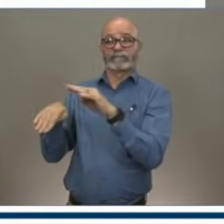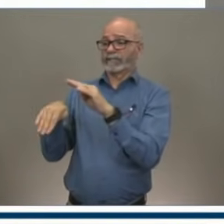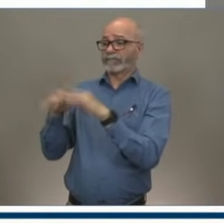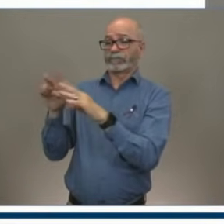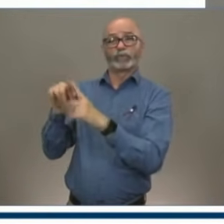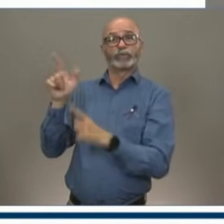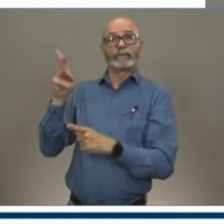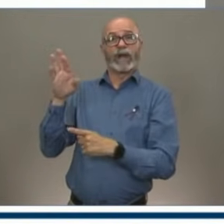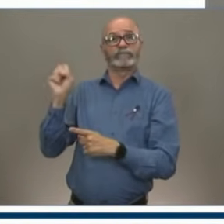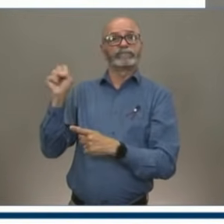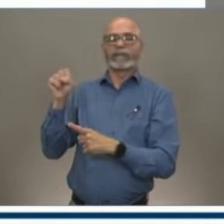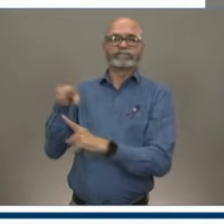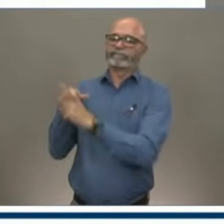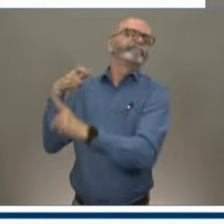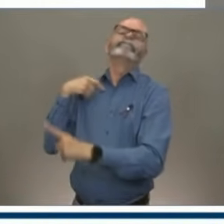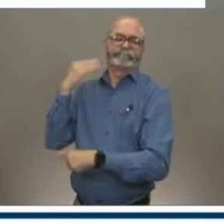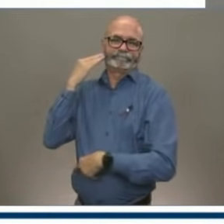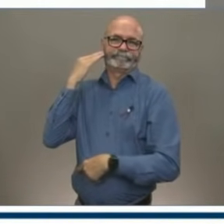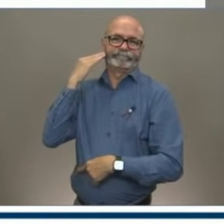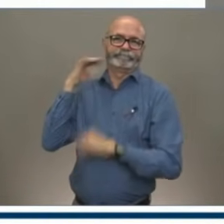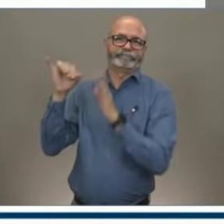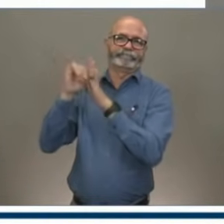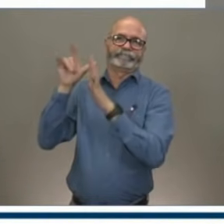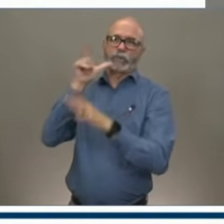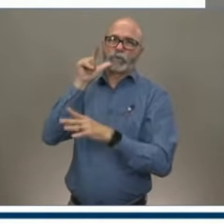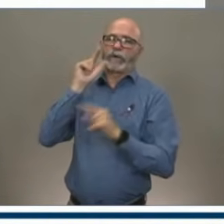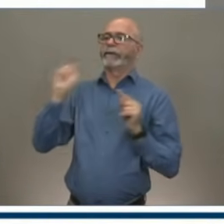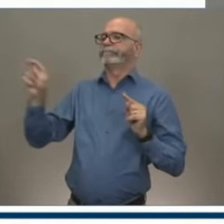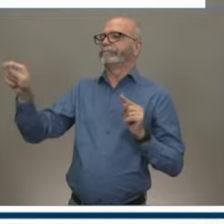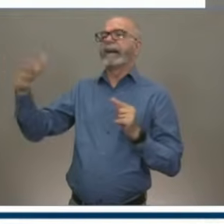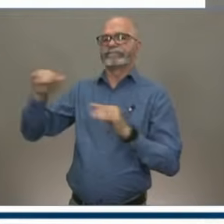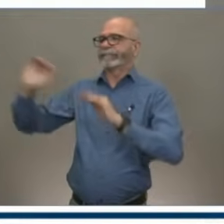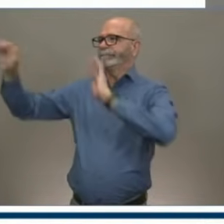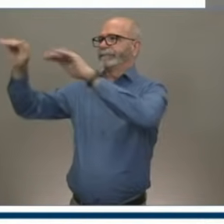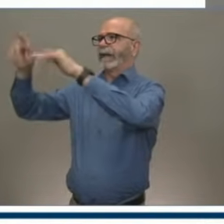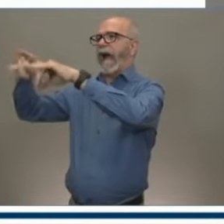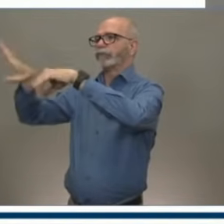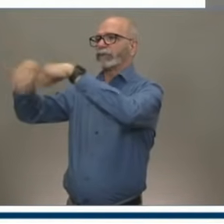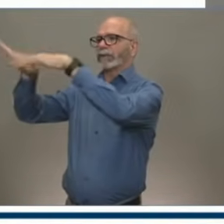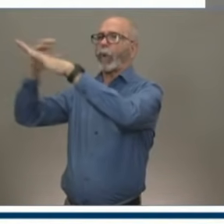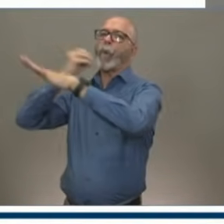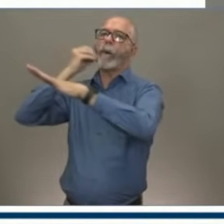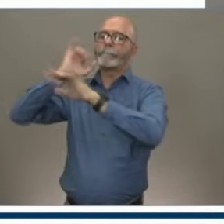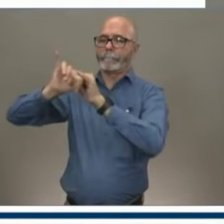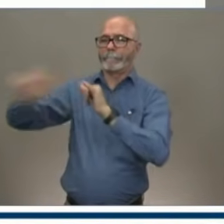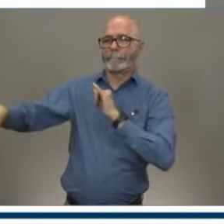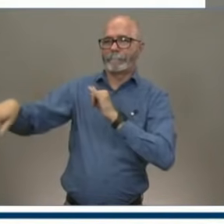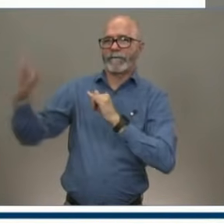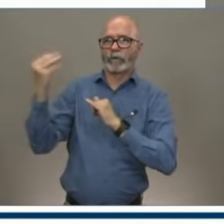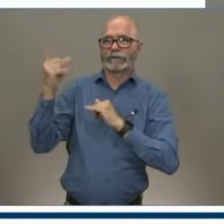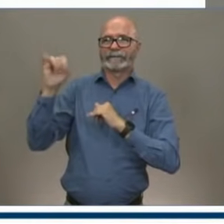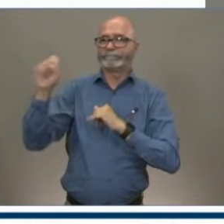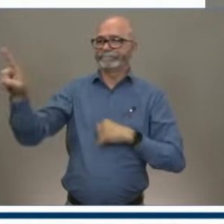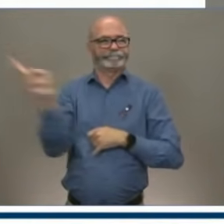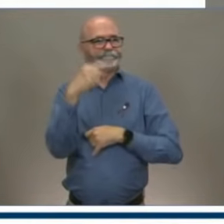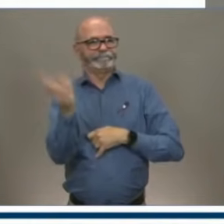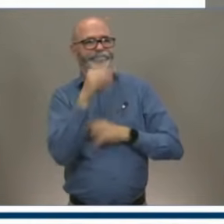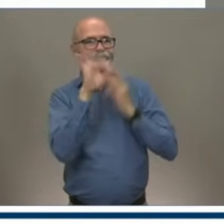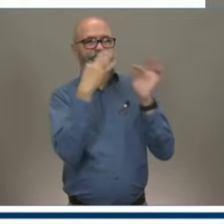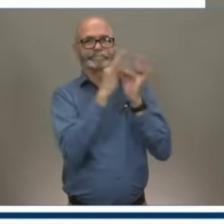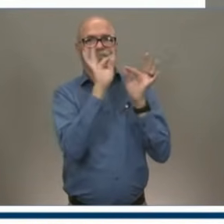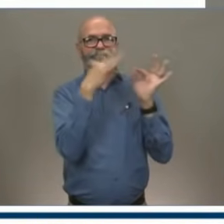school. They are all put on isolation. Arrangement for testing has been done, and then we close the school for an appropriate period of